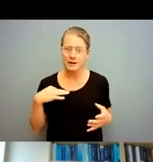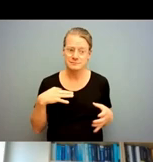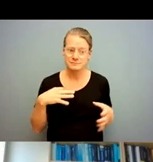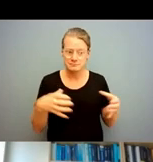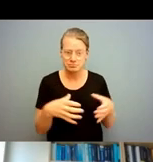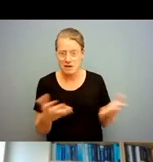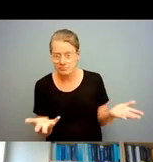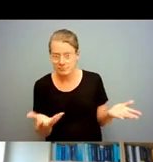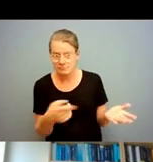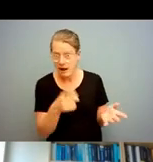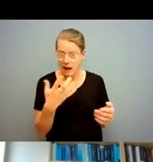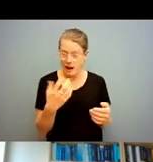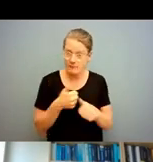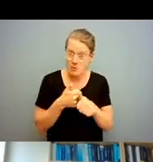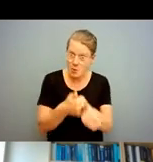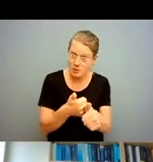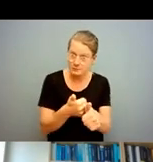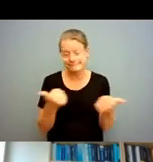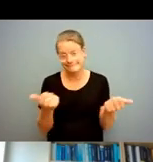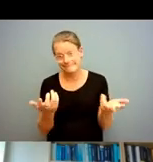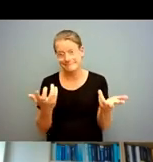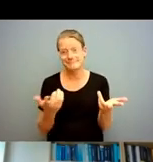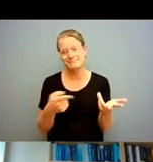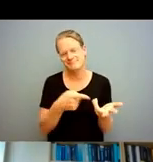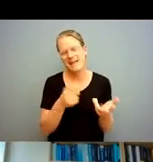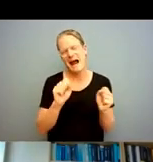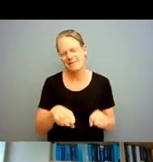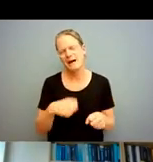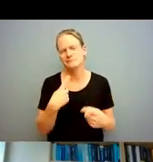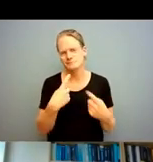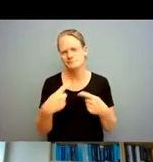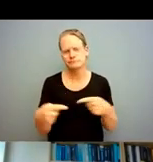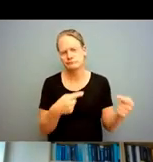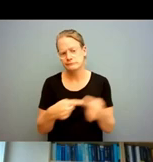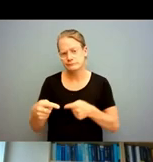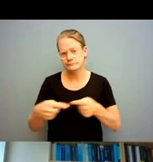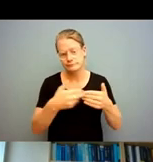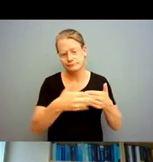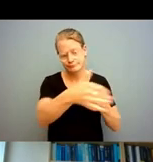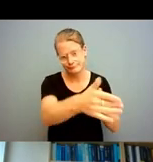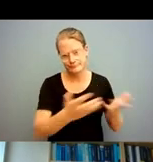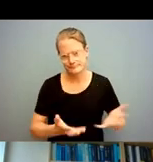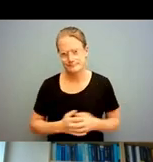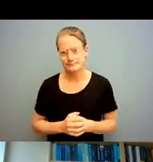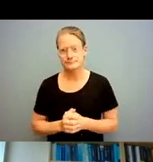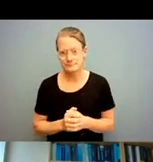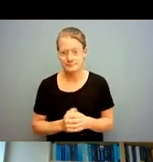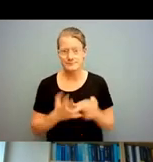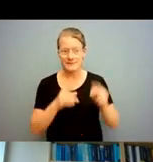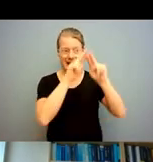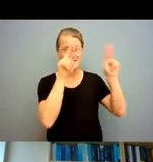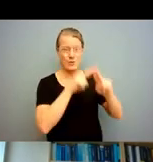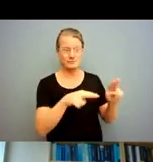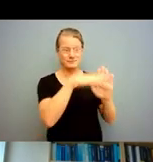since in international law, there is this principle that it's states as the